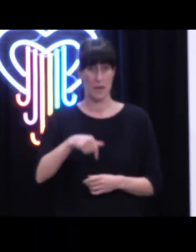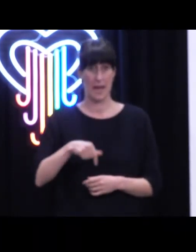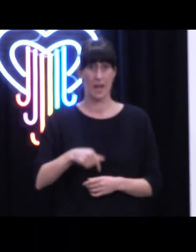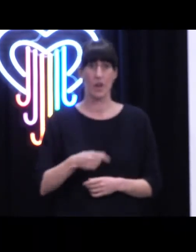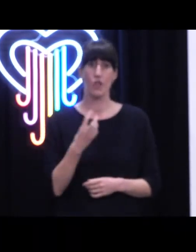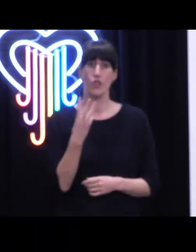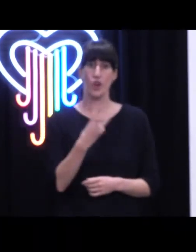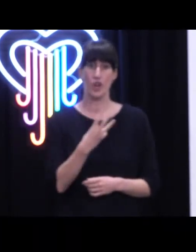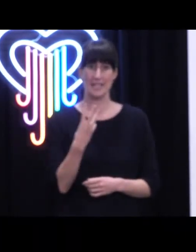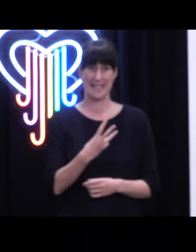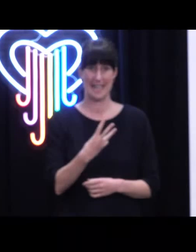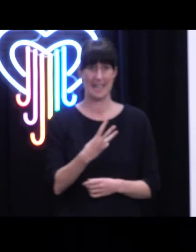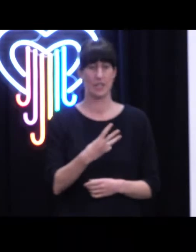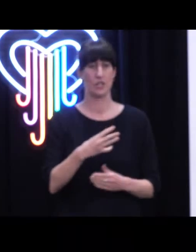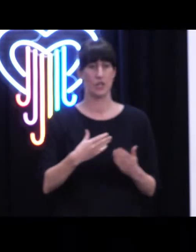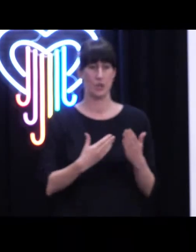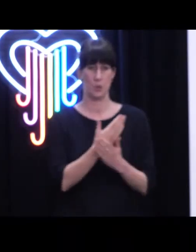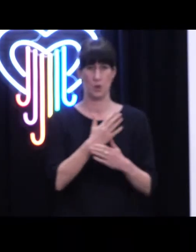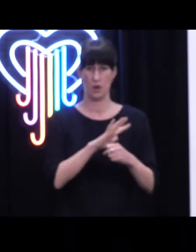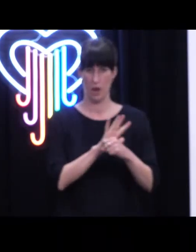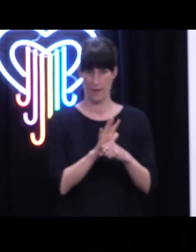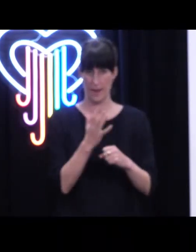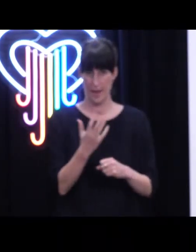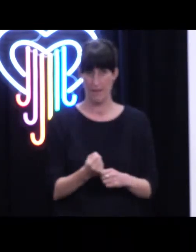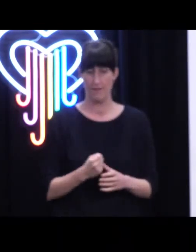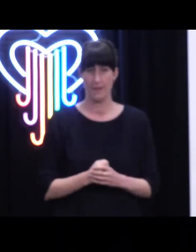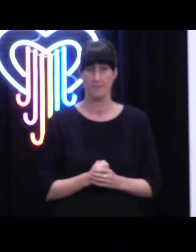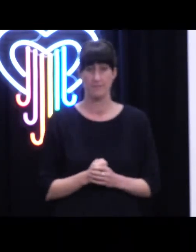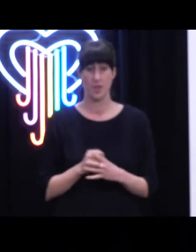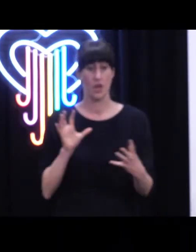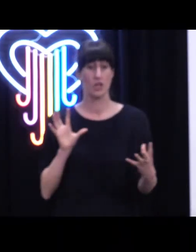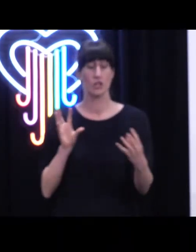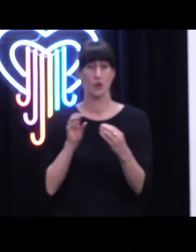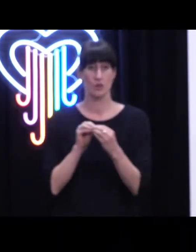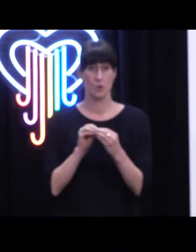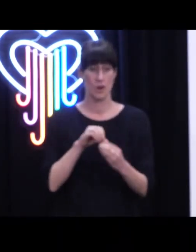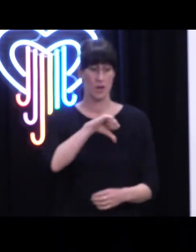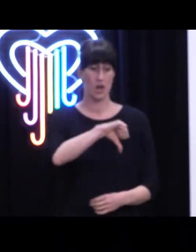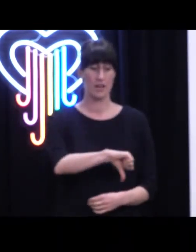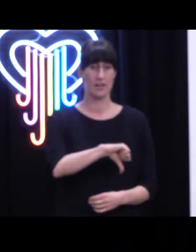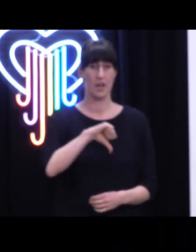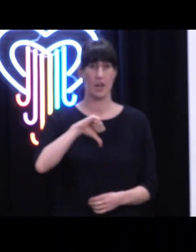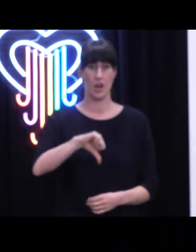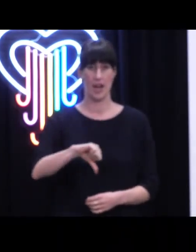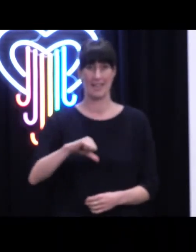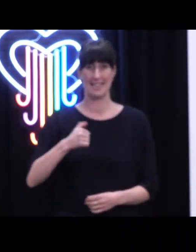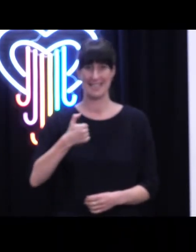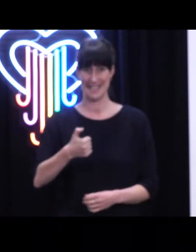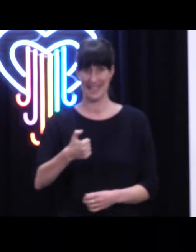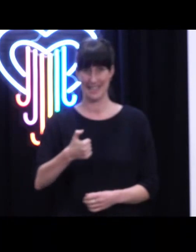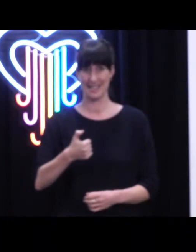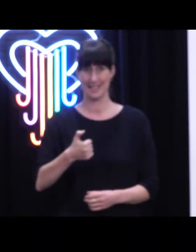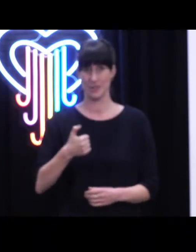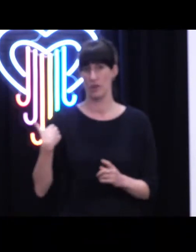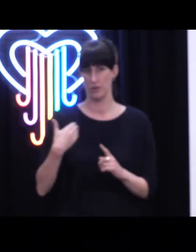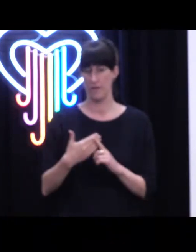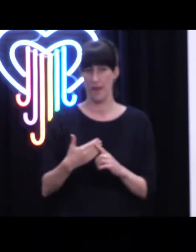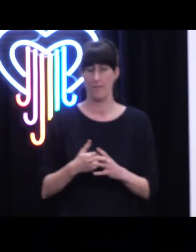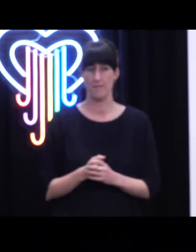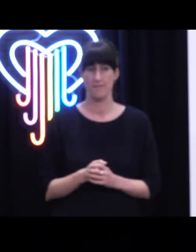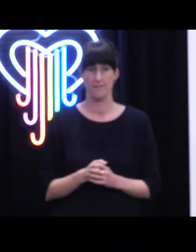All of these are in Auckland, and the total number in this outbreak now is 996. There are